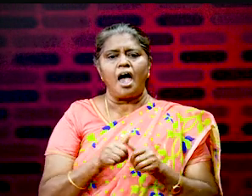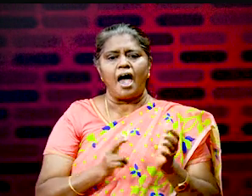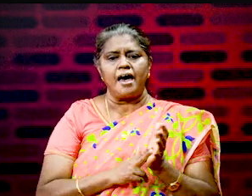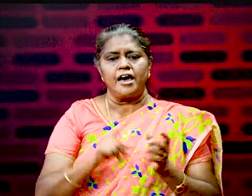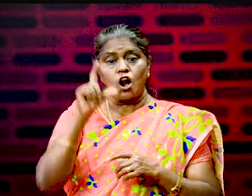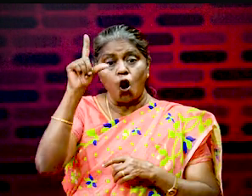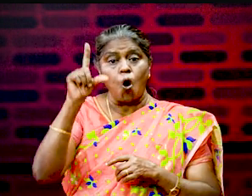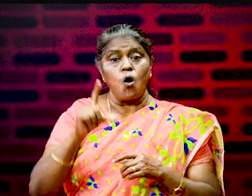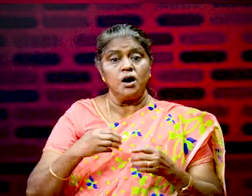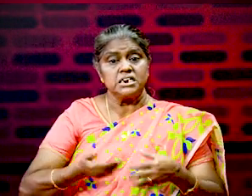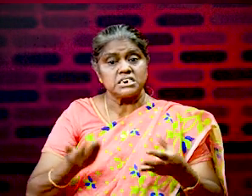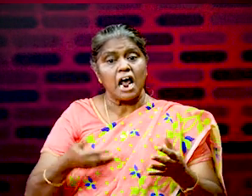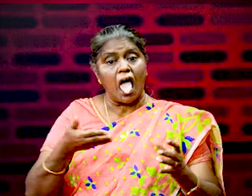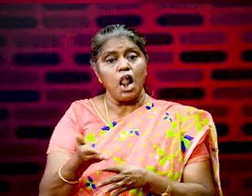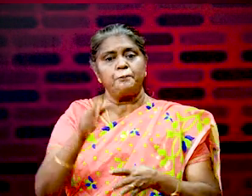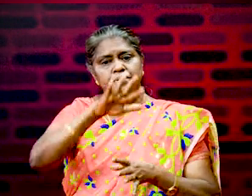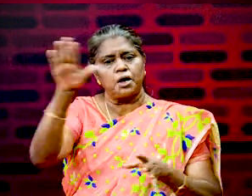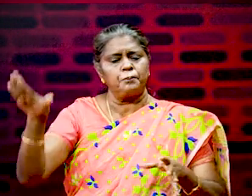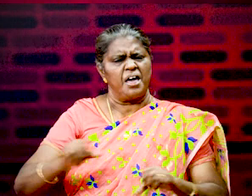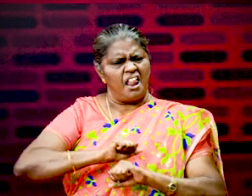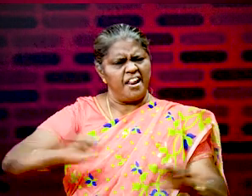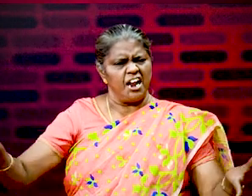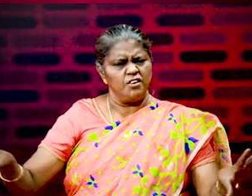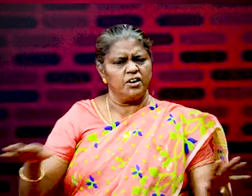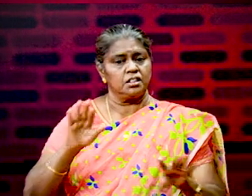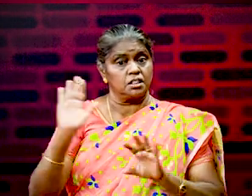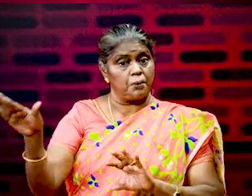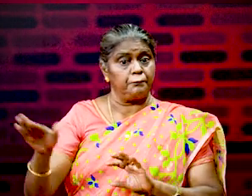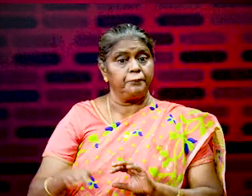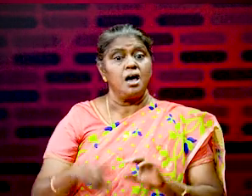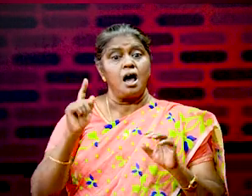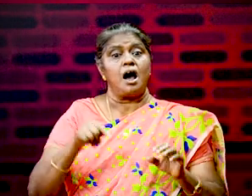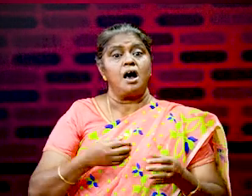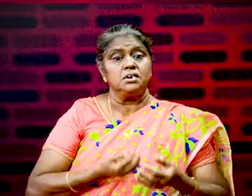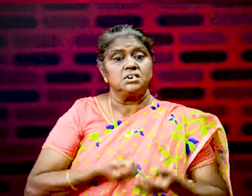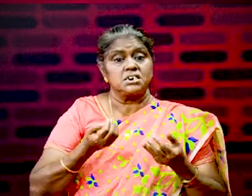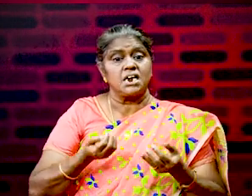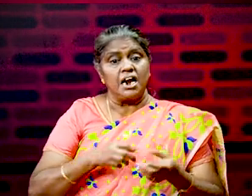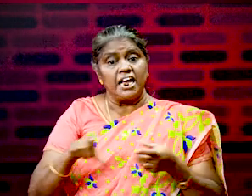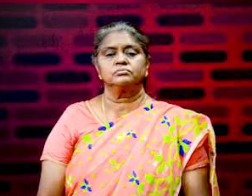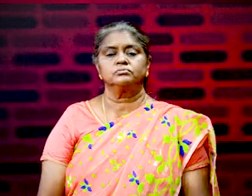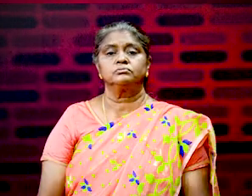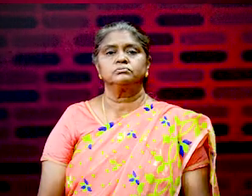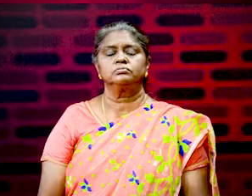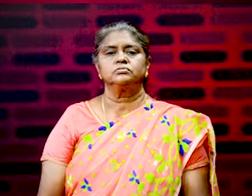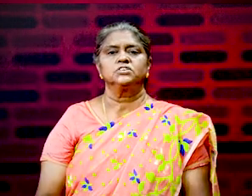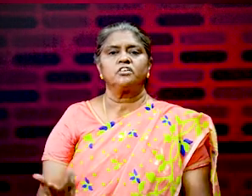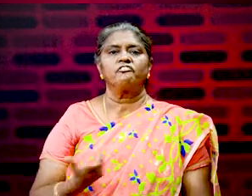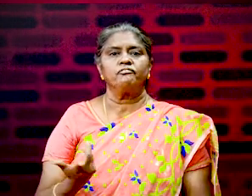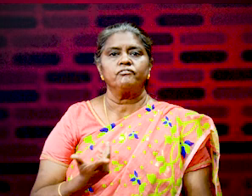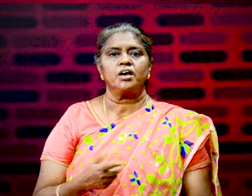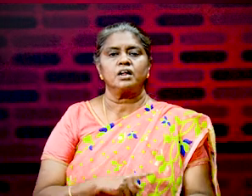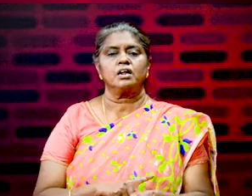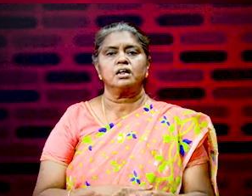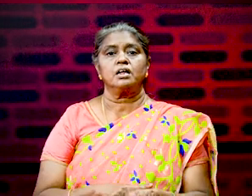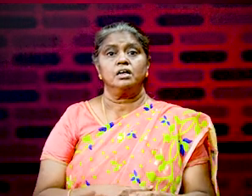because they trust in Him. When the great apostle Peter was in the prison, God sent His